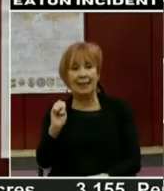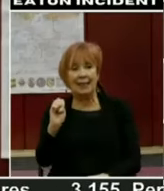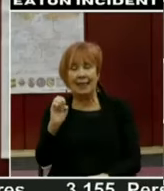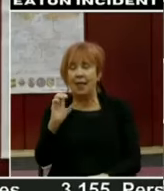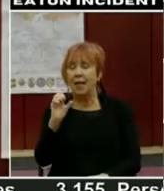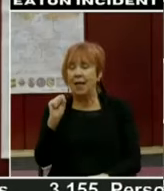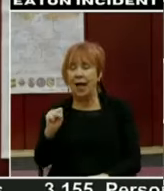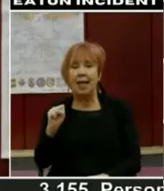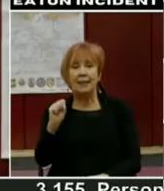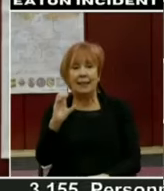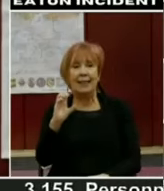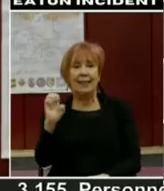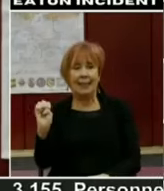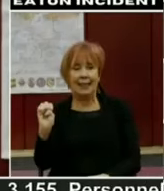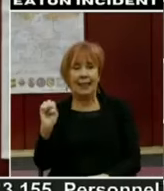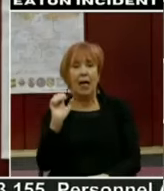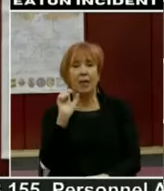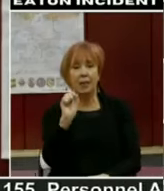public safety power shutoffs.